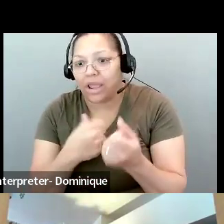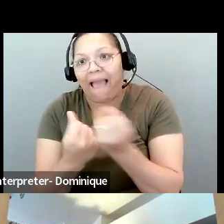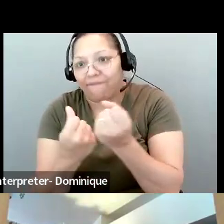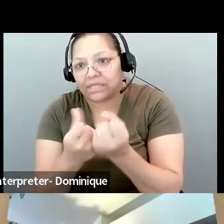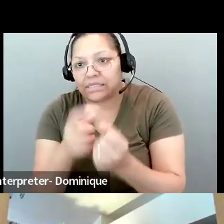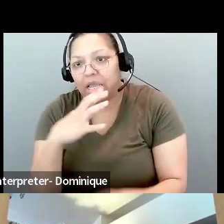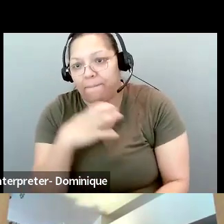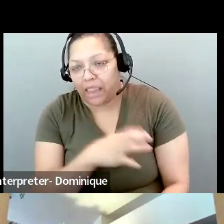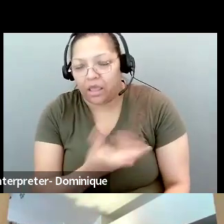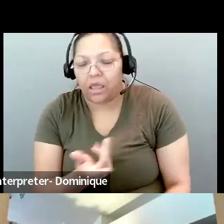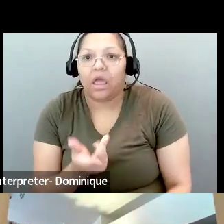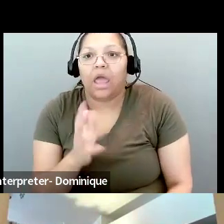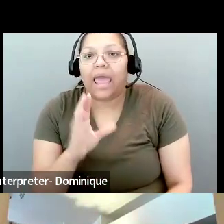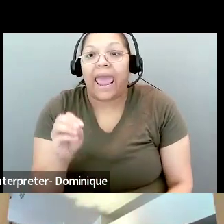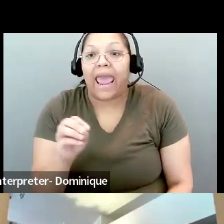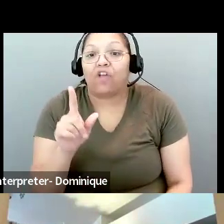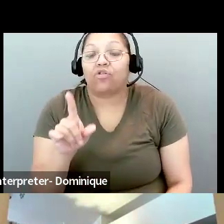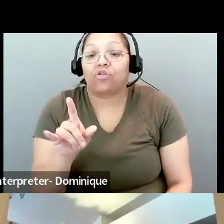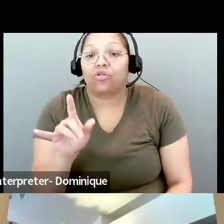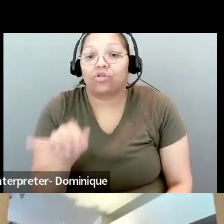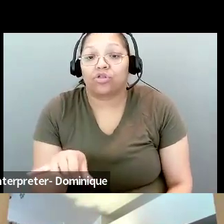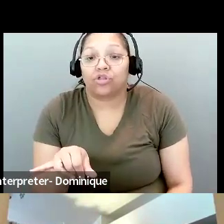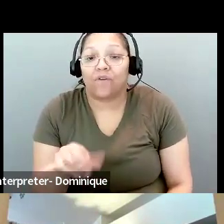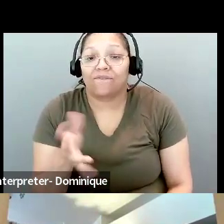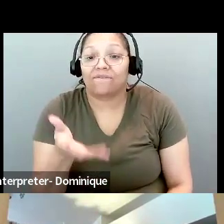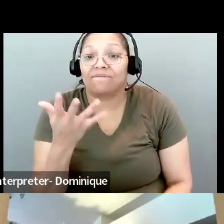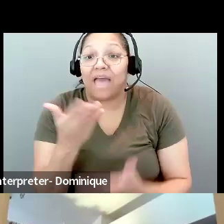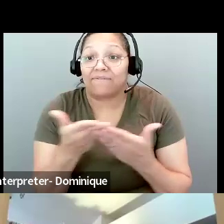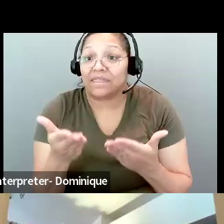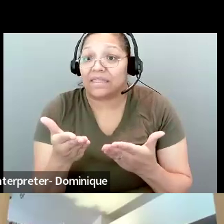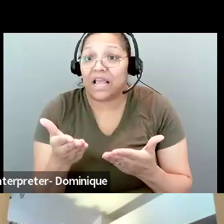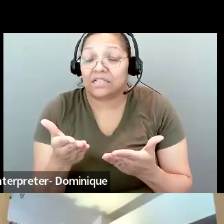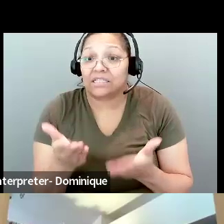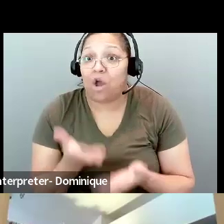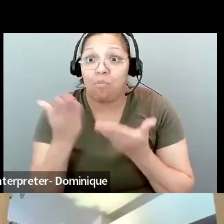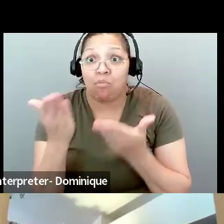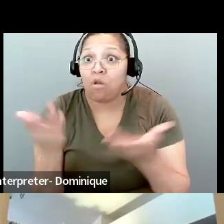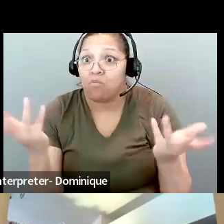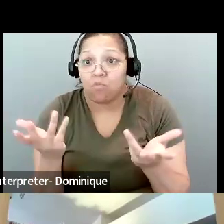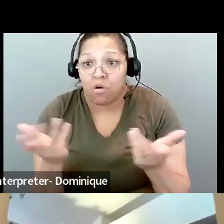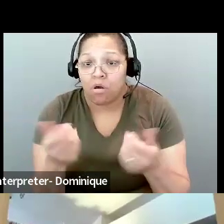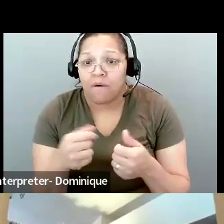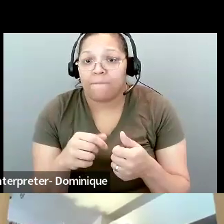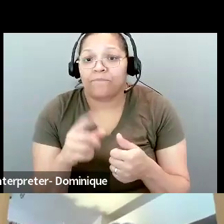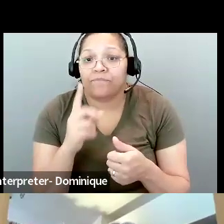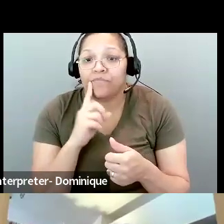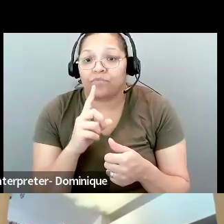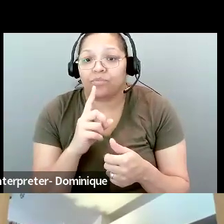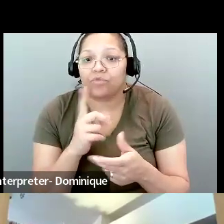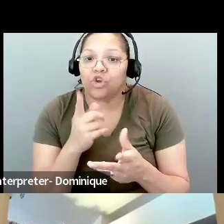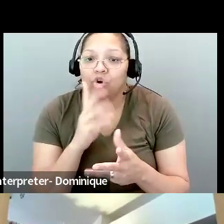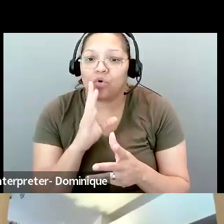So the 5 things that were brought up, and so for focusing, you know,